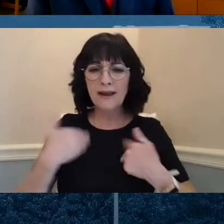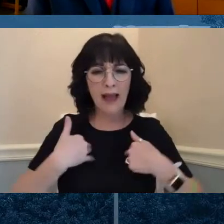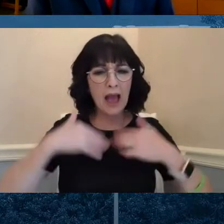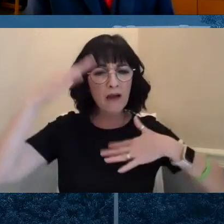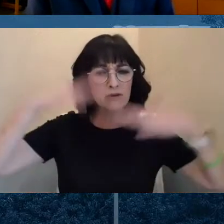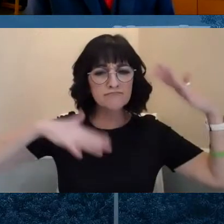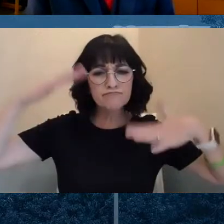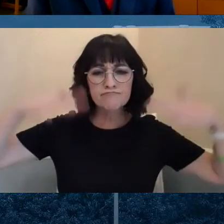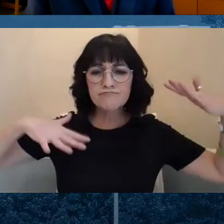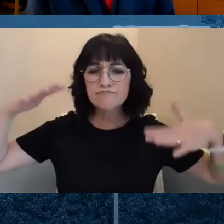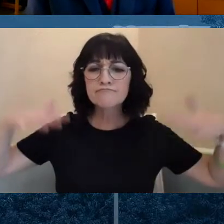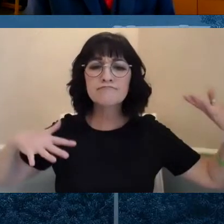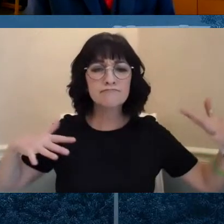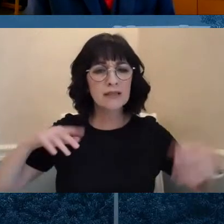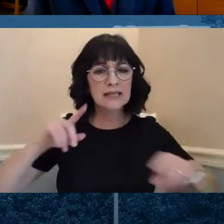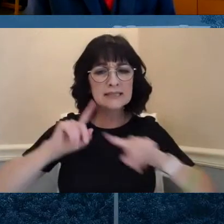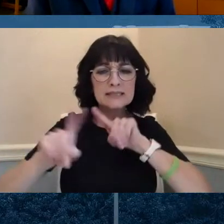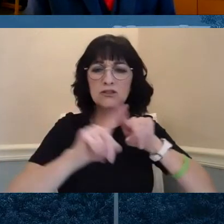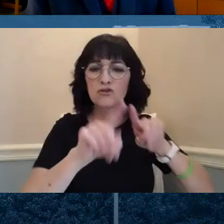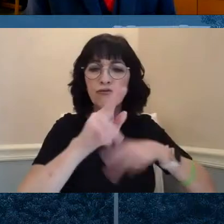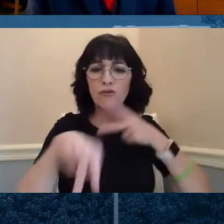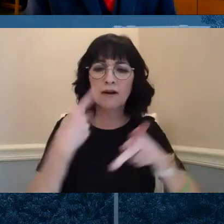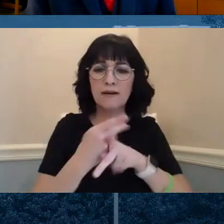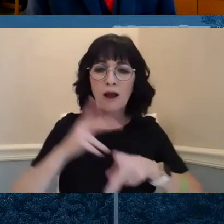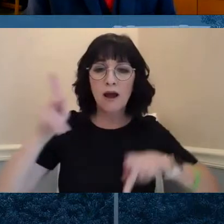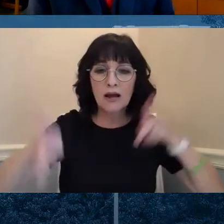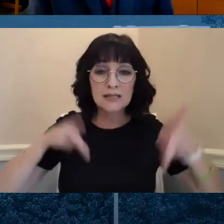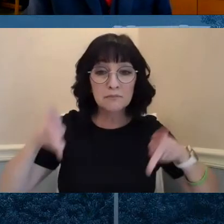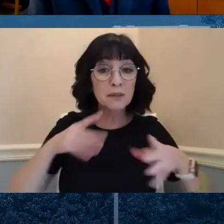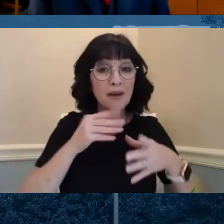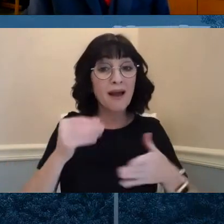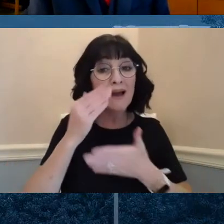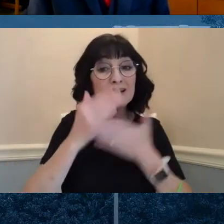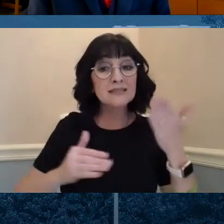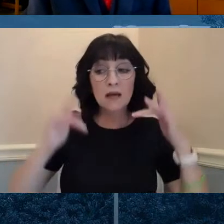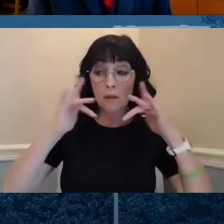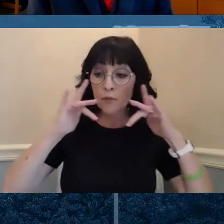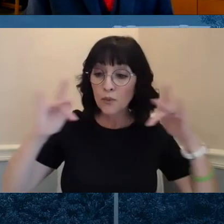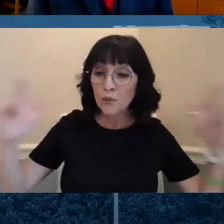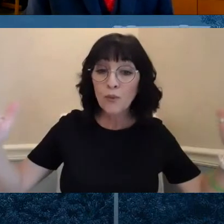so it's really important for us to reach out to our partners. Next slide, please.